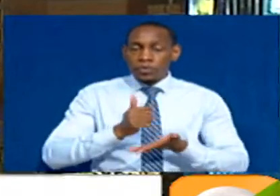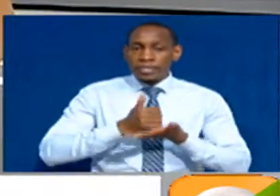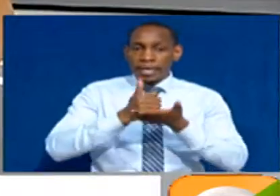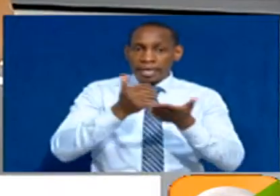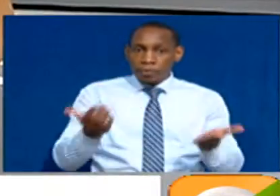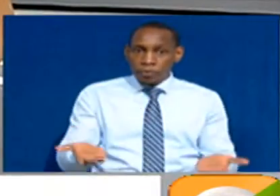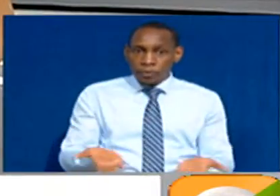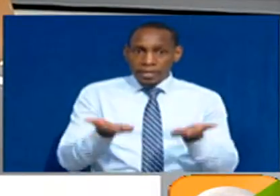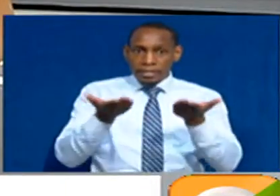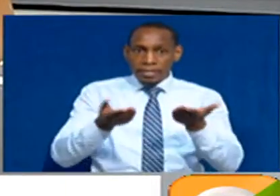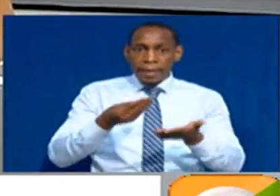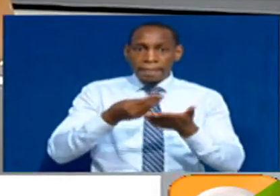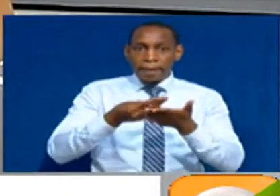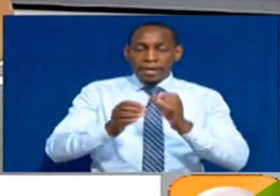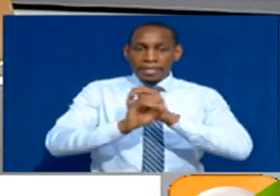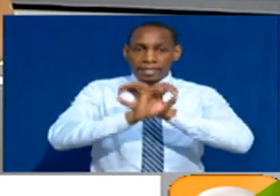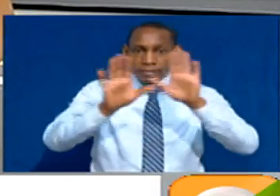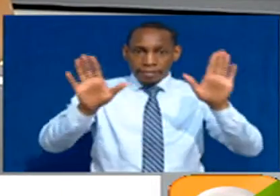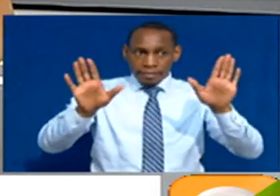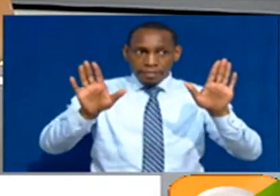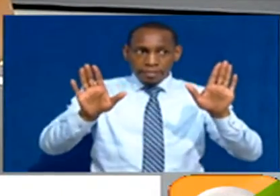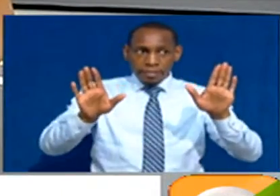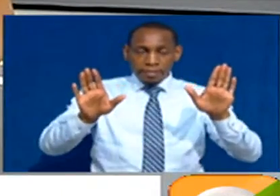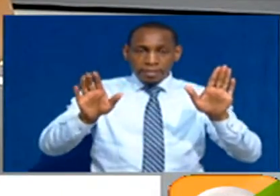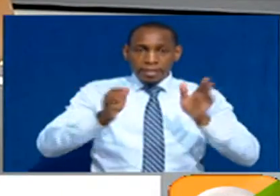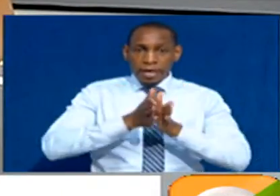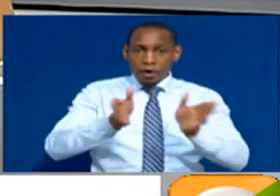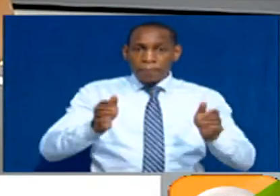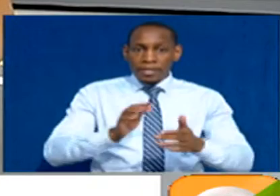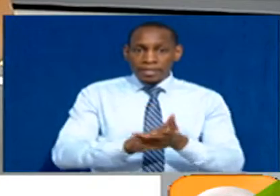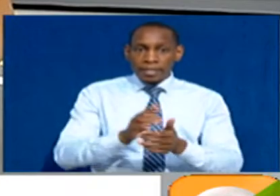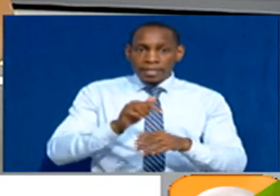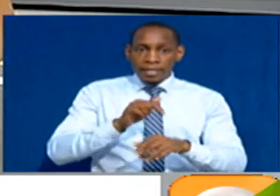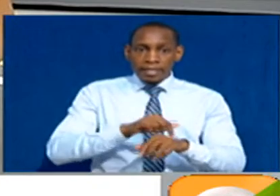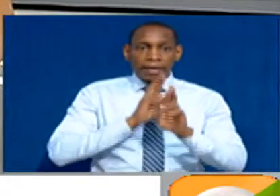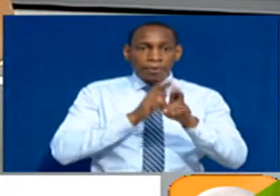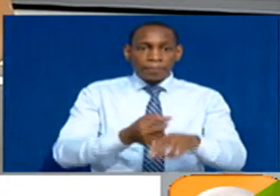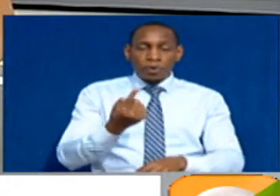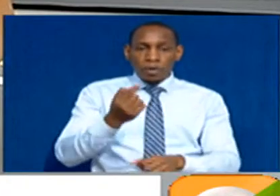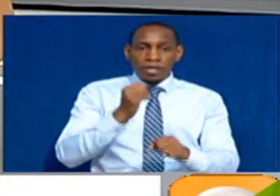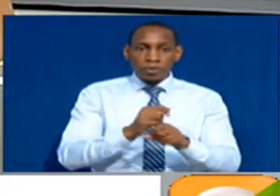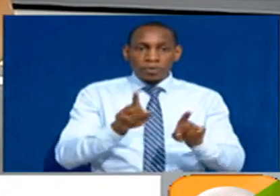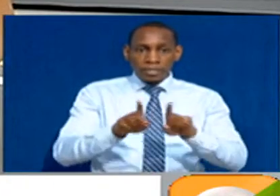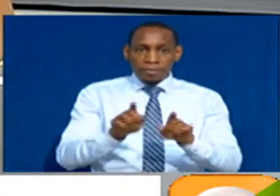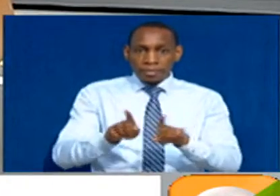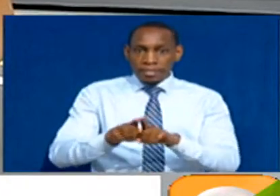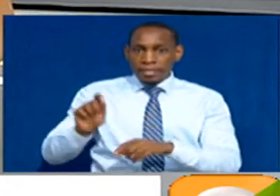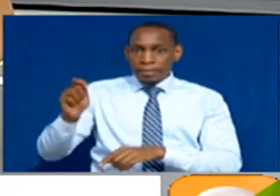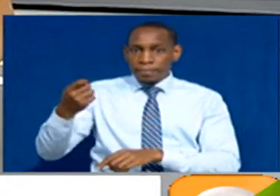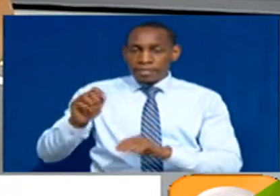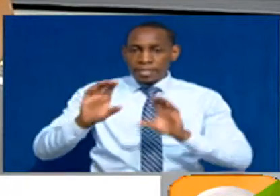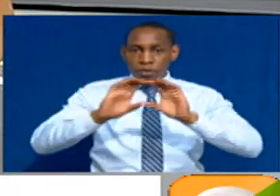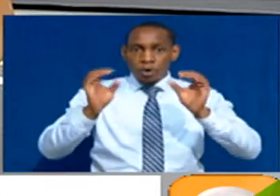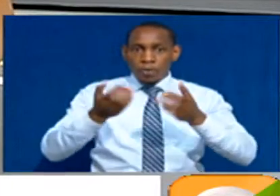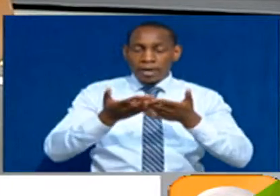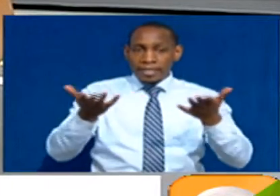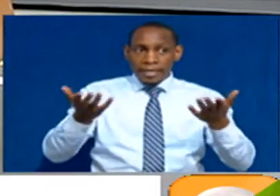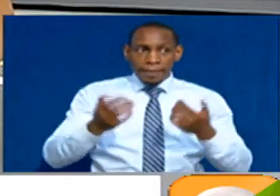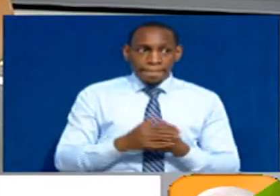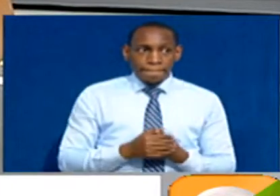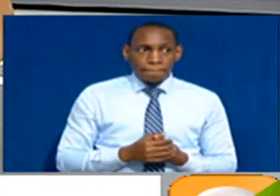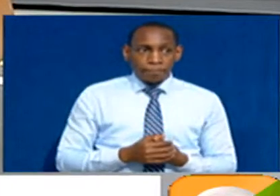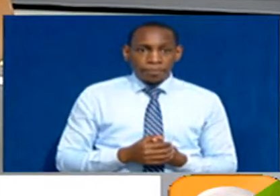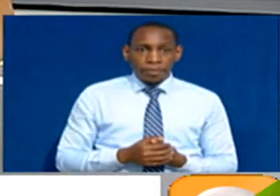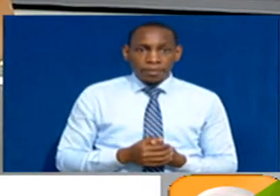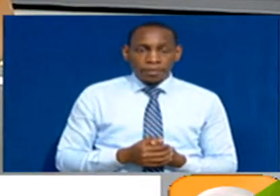way in enhancing financial transparency and openness. If one report can do so much that presidents around the world are you know,